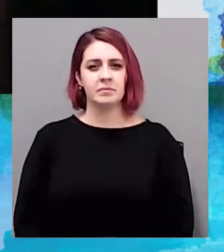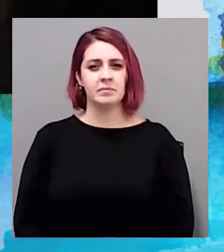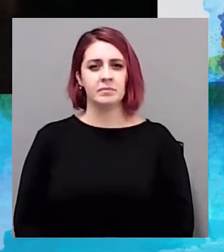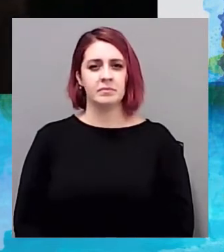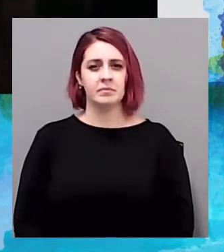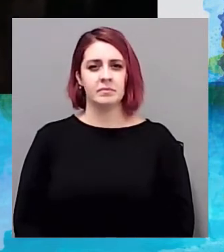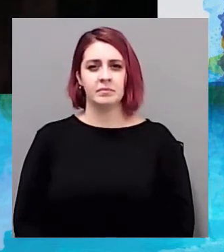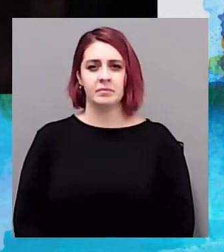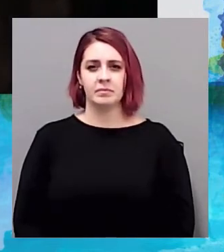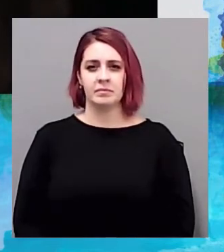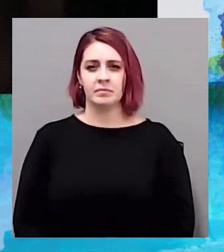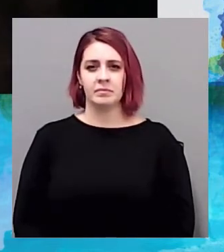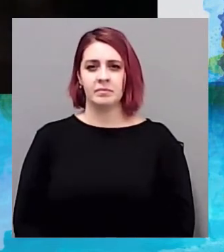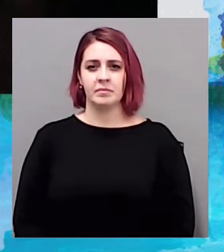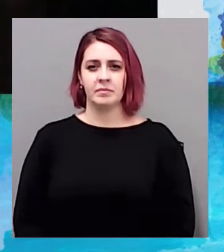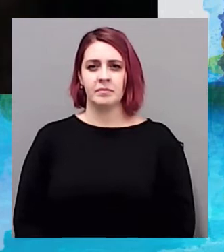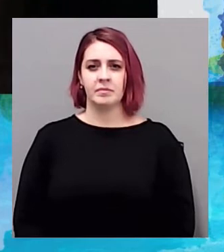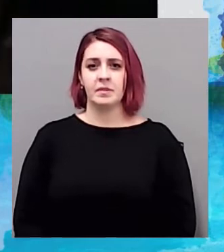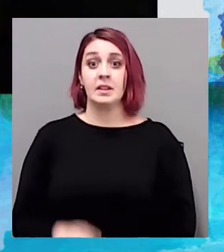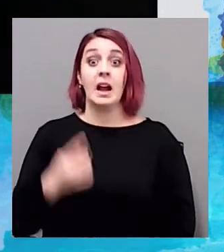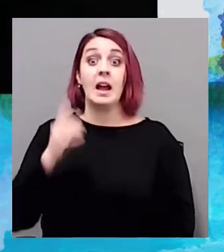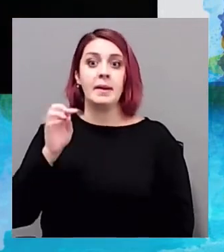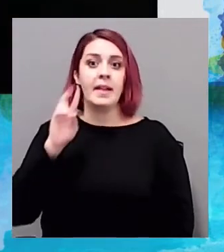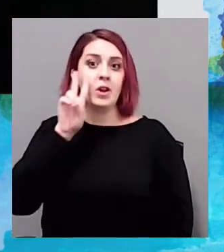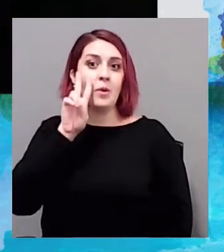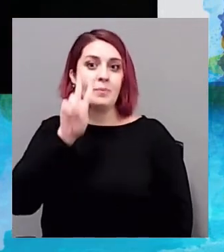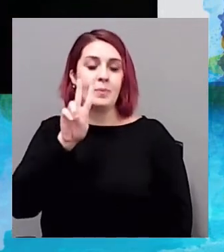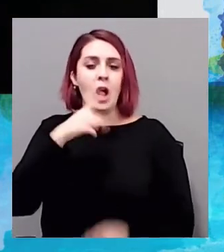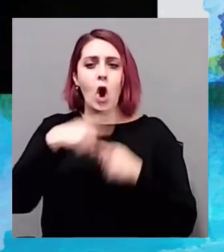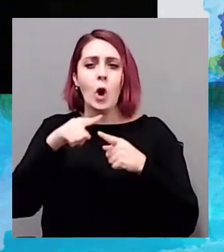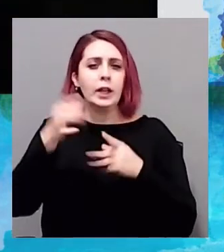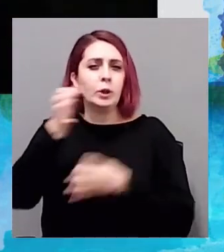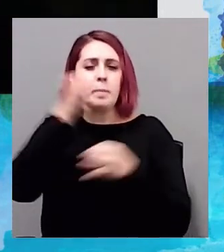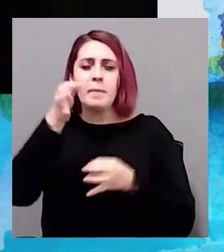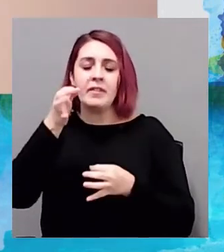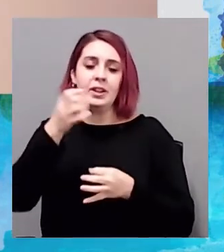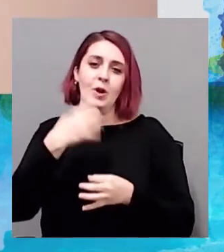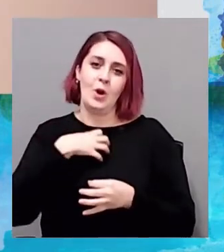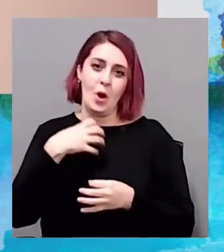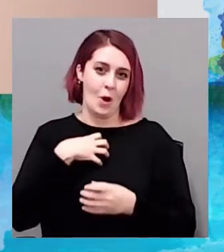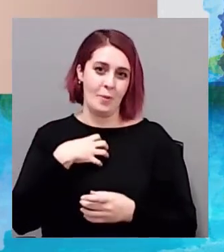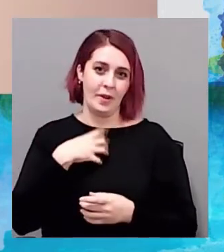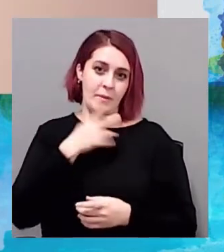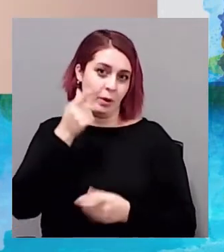Los poquitos que podemos ver tampoco podemos distinguir bien el objeto. Las letras son muy pequeñas y eso es un arroyo.